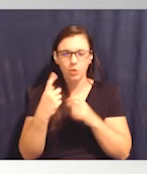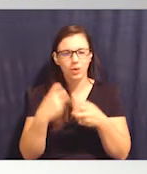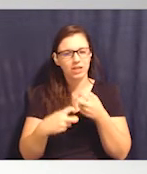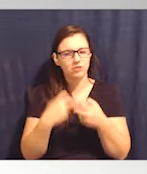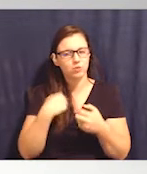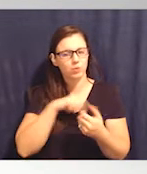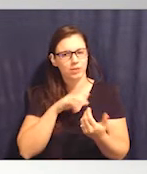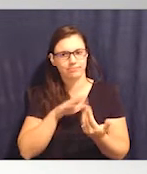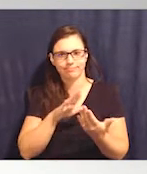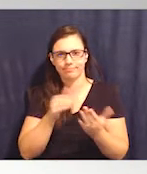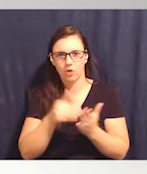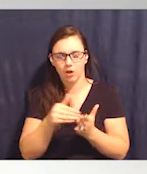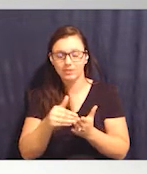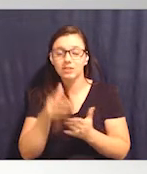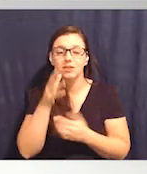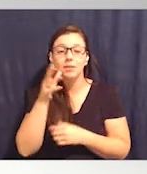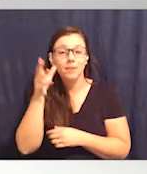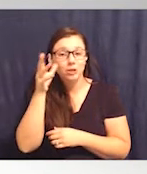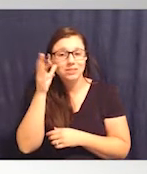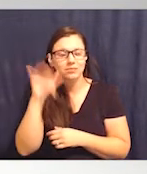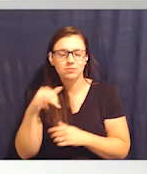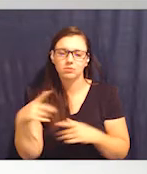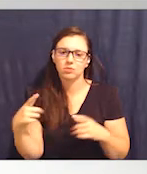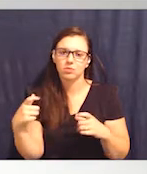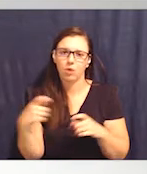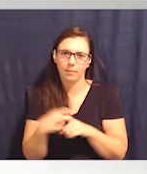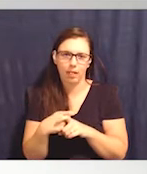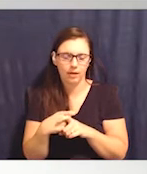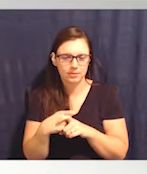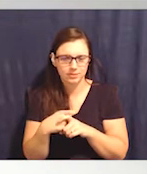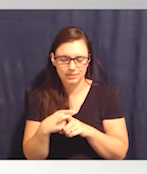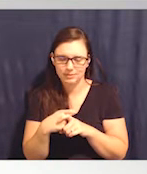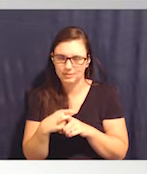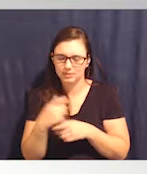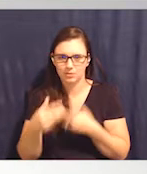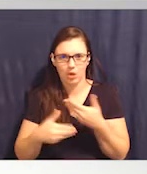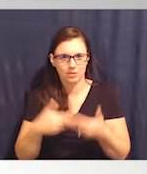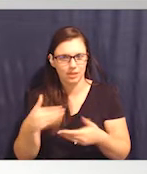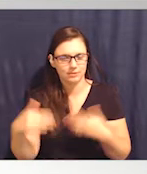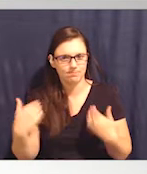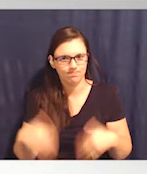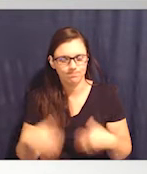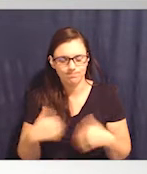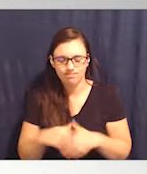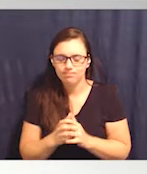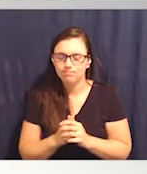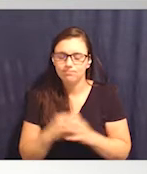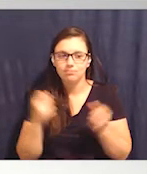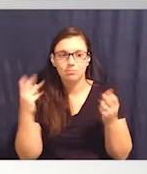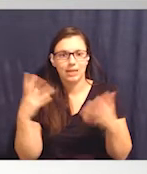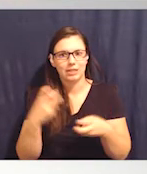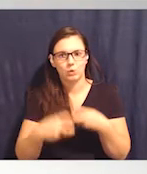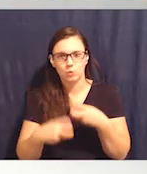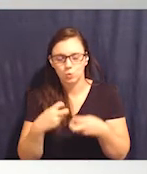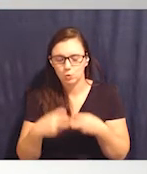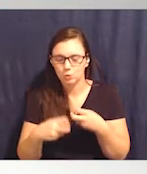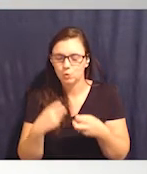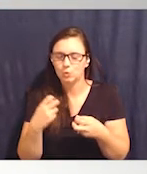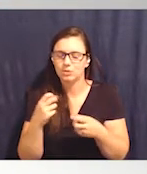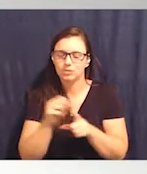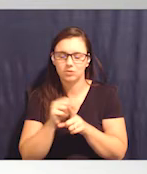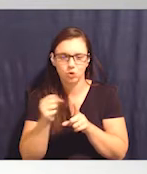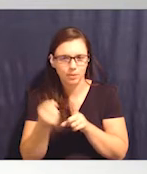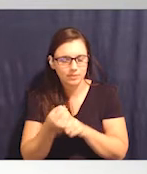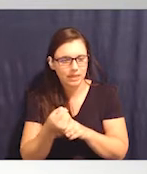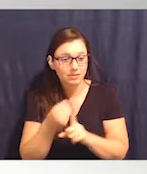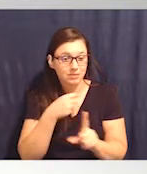is a complex process. Lots of issues, problems, circumstances, positives, negatives, all